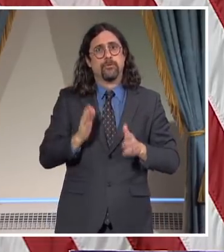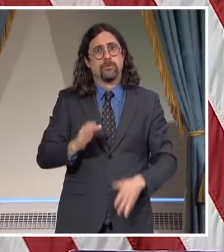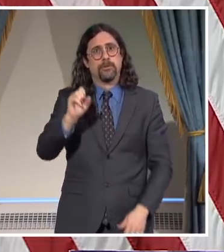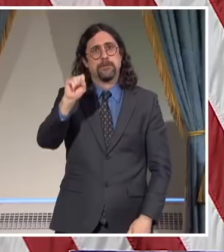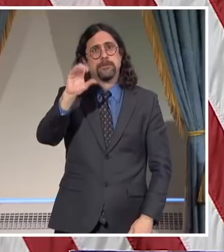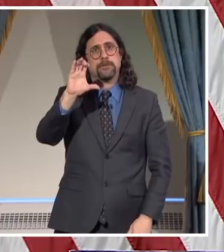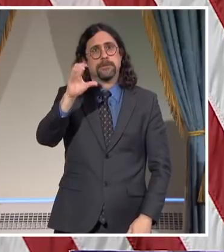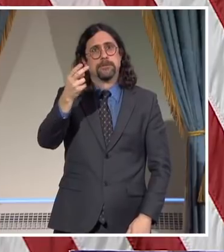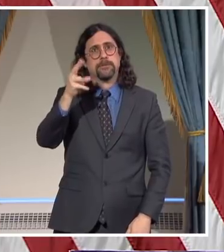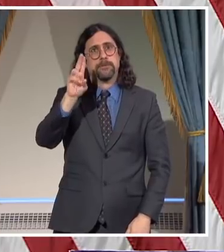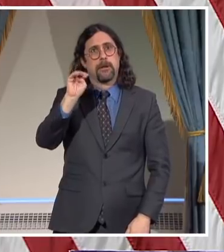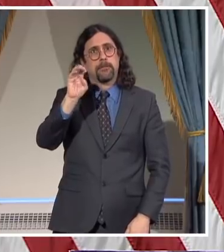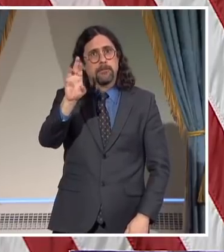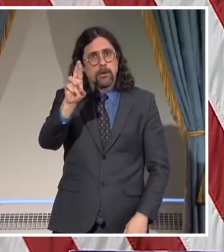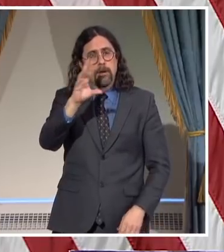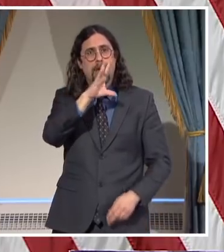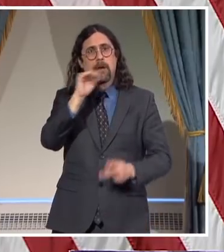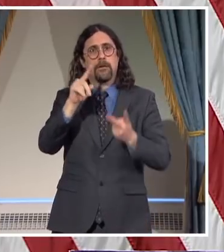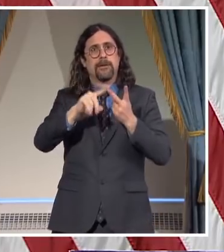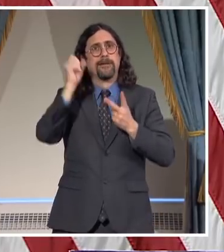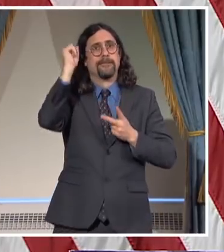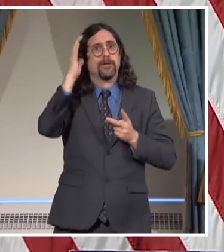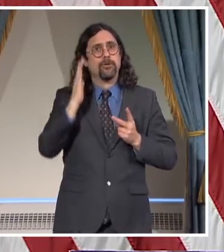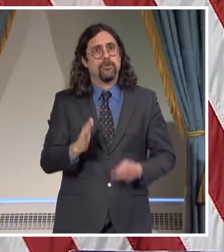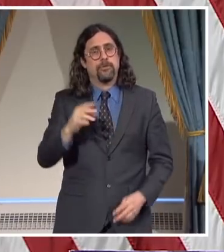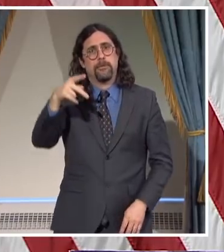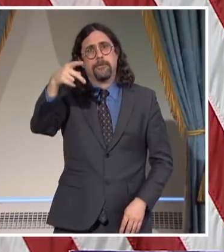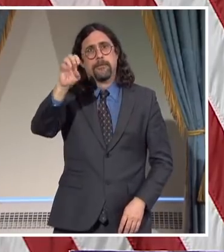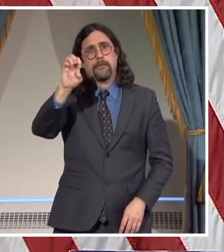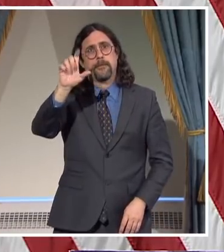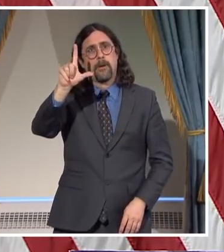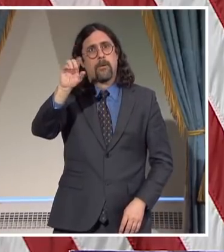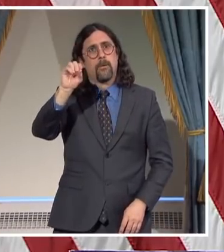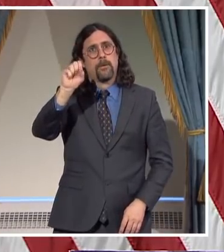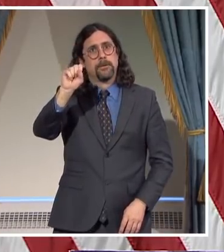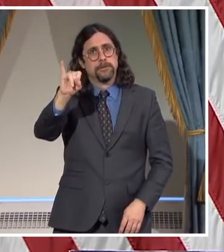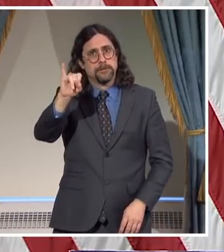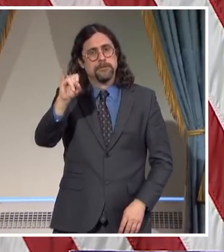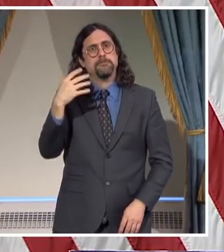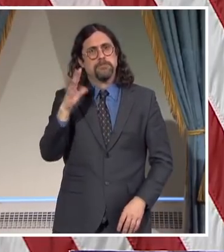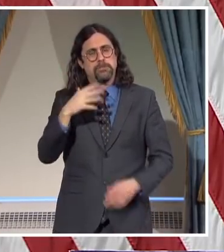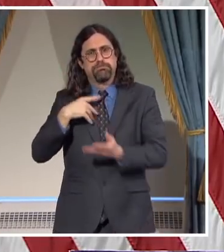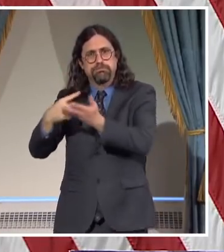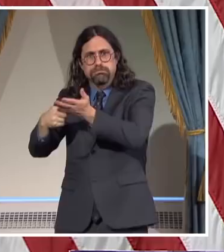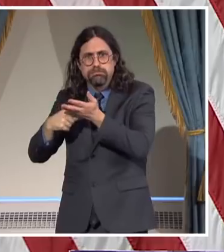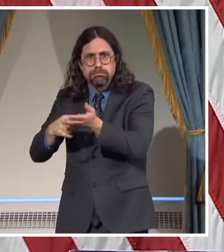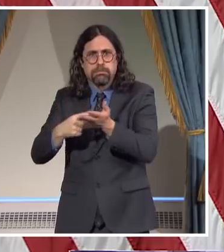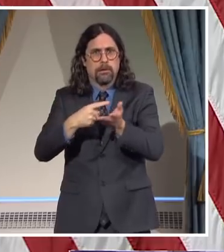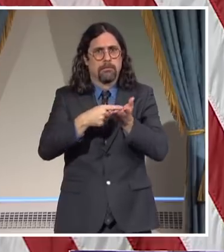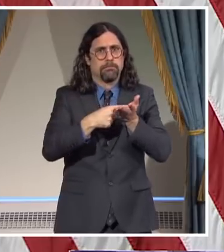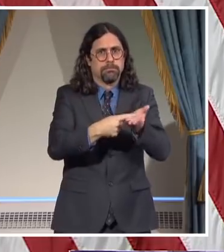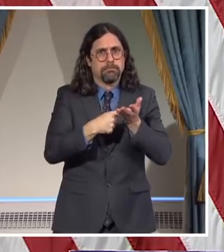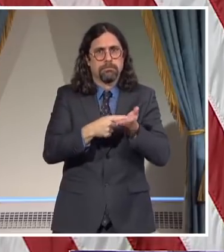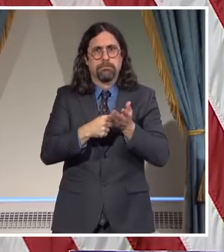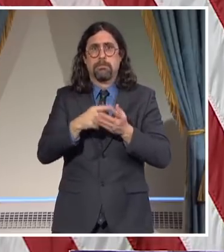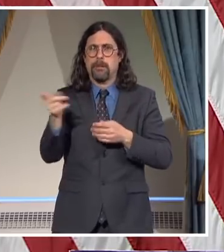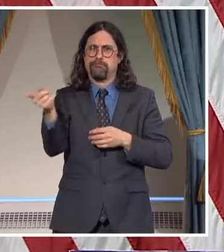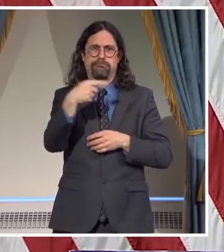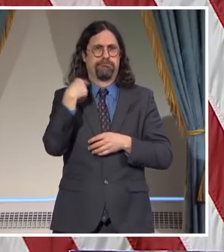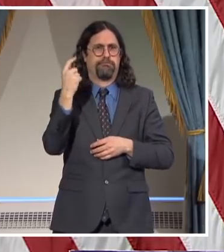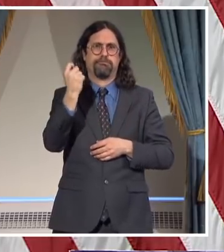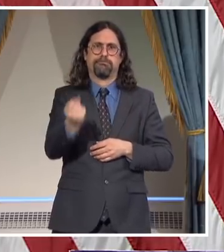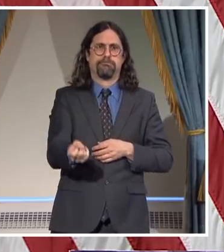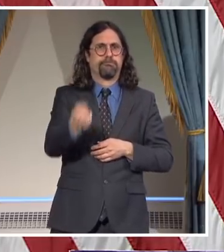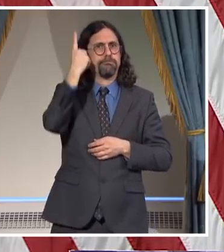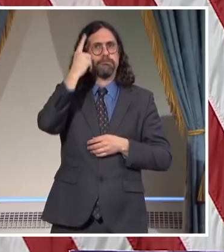this legislation. The direct money that will be provided to families in need, to working people who have lost their jobs, those